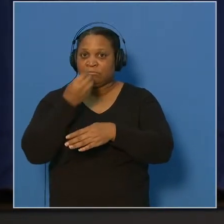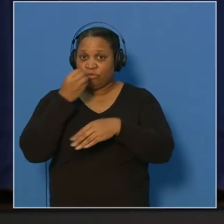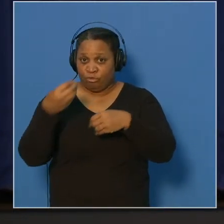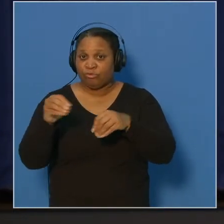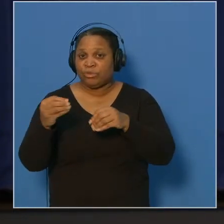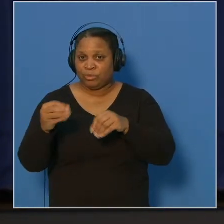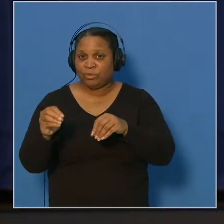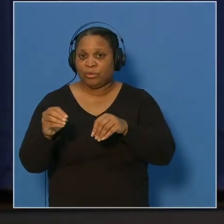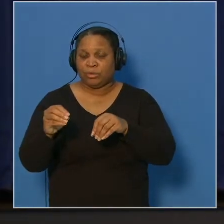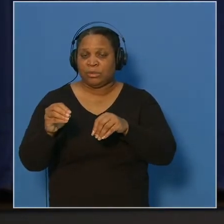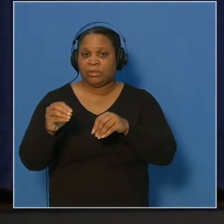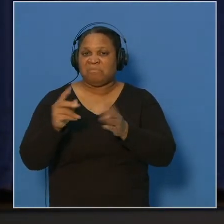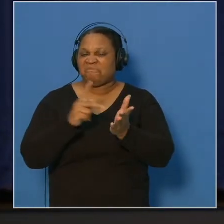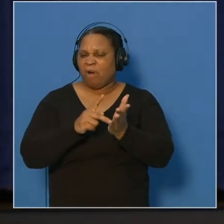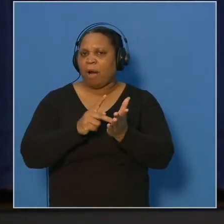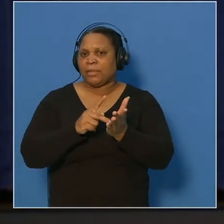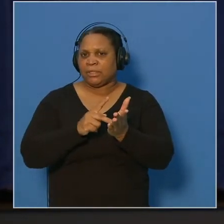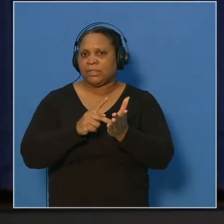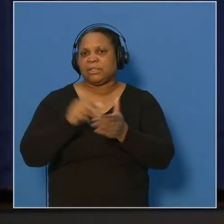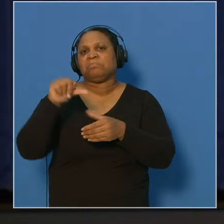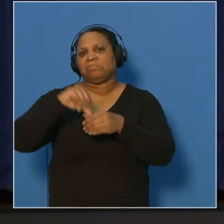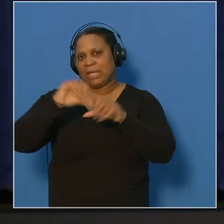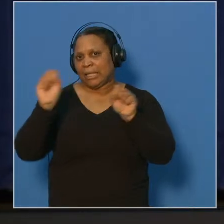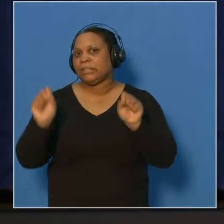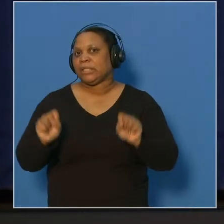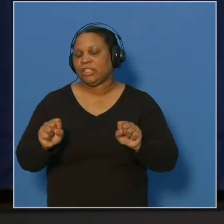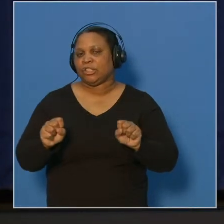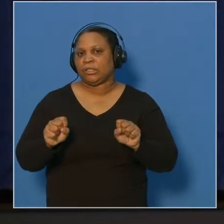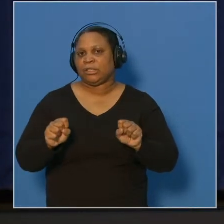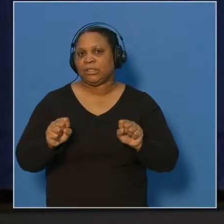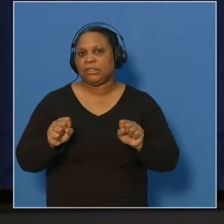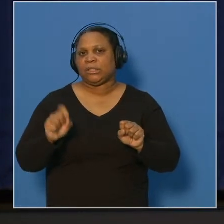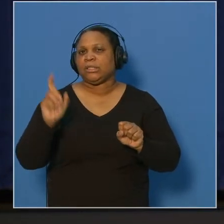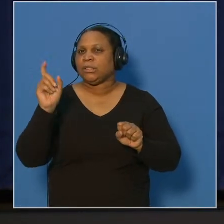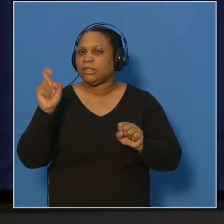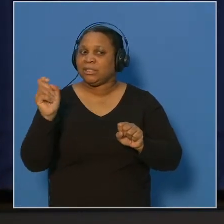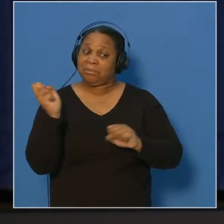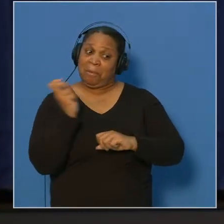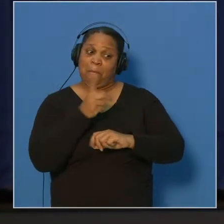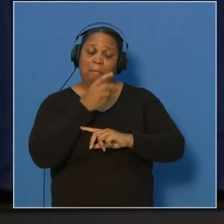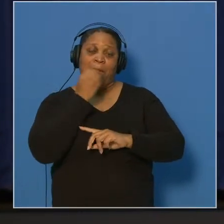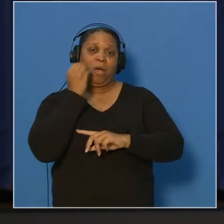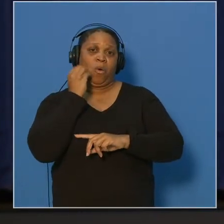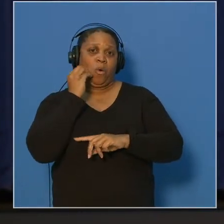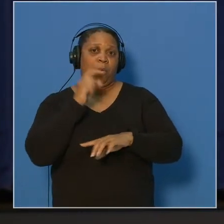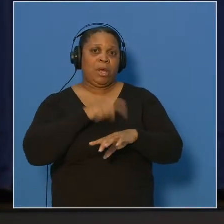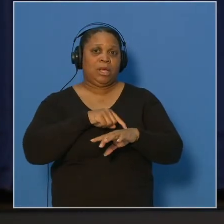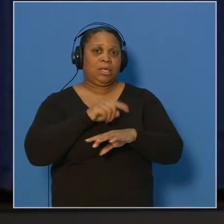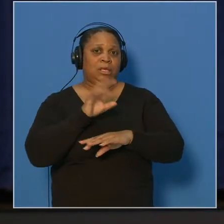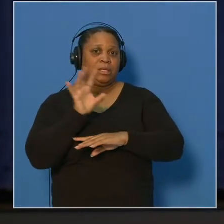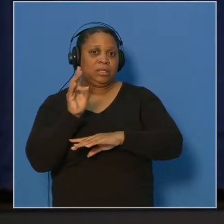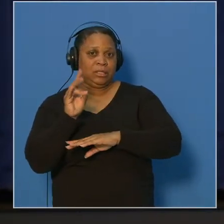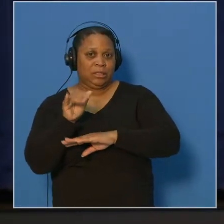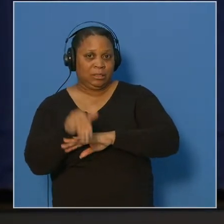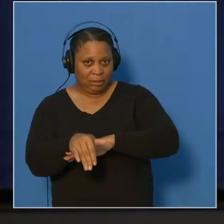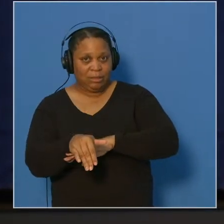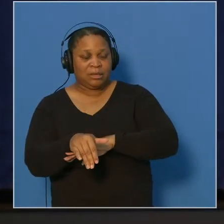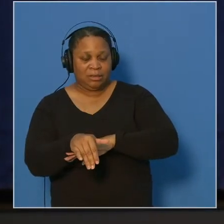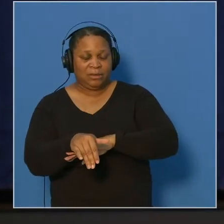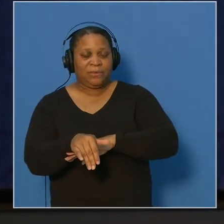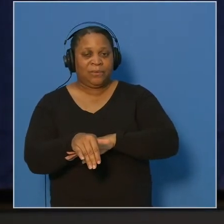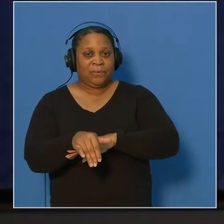stores, pharmacies, or gas stations. And you must be back at home by 7 p.m.